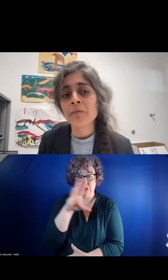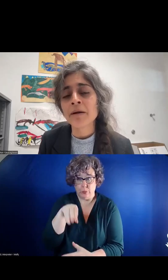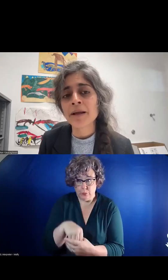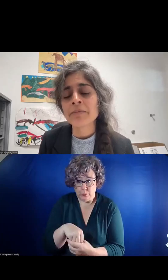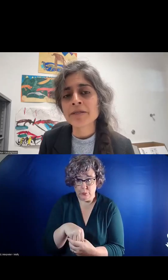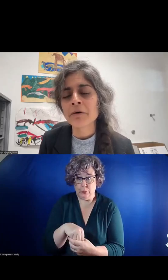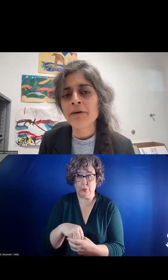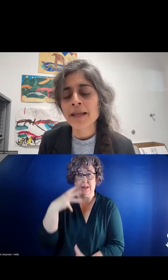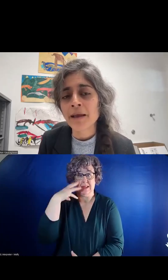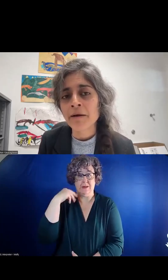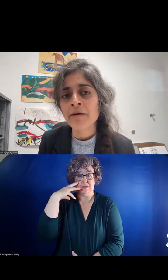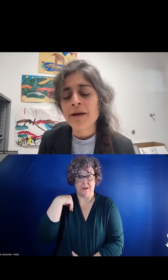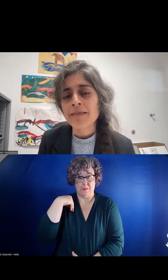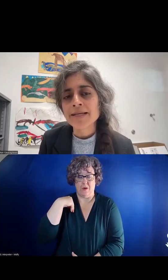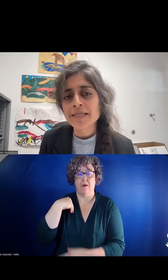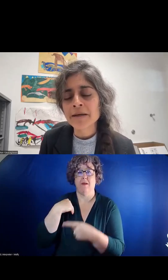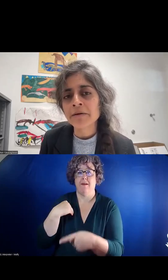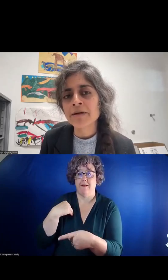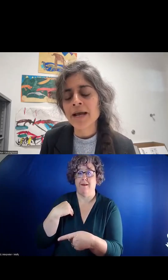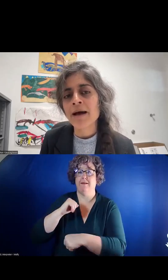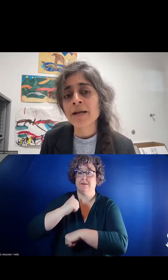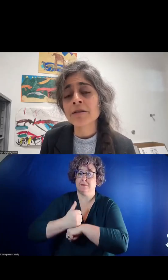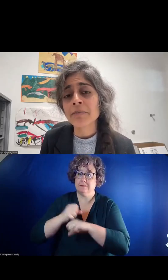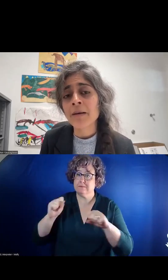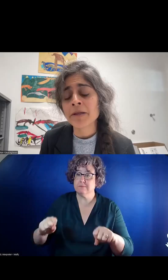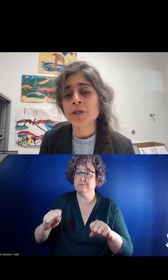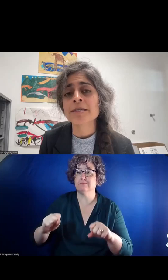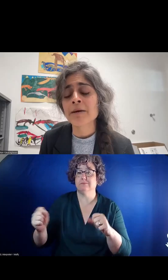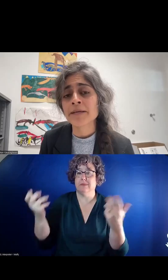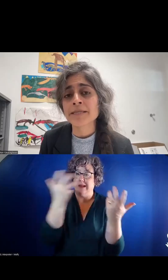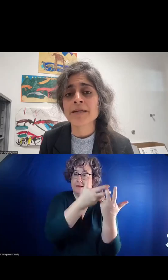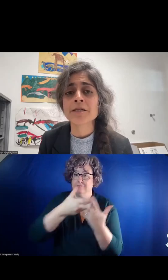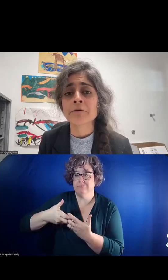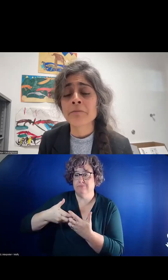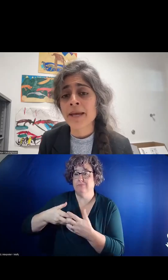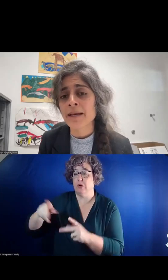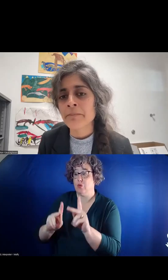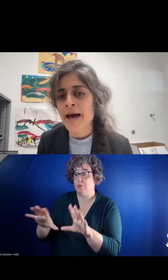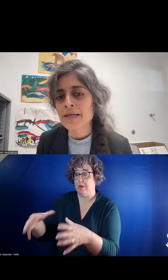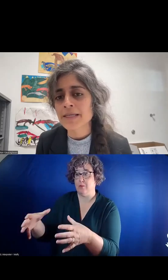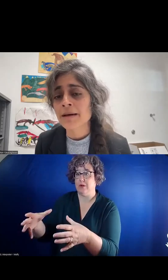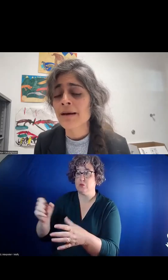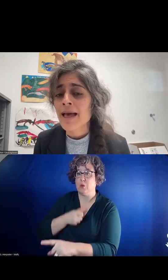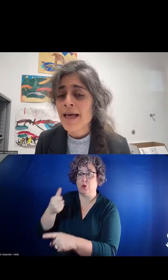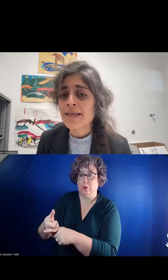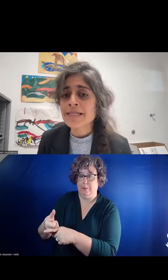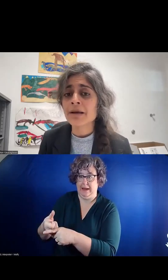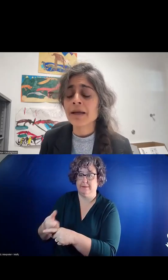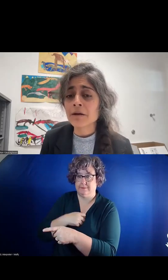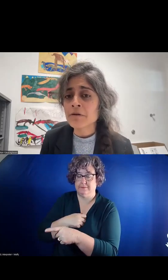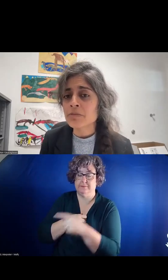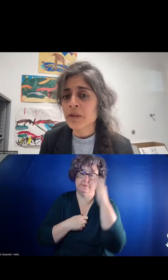that we are able to provide care that is tailored to the populations that we seek to make an impact in. And